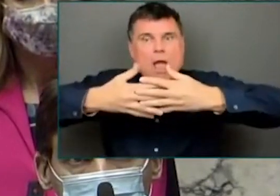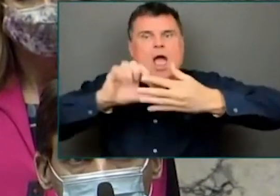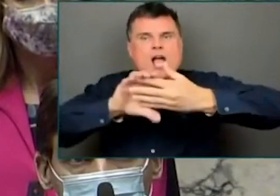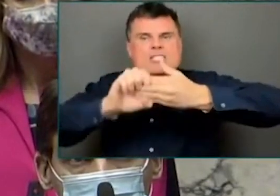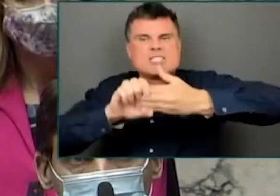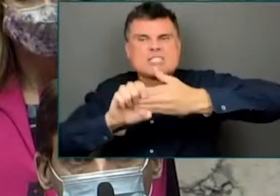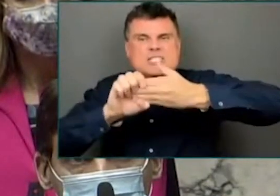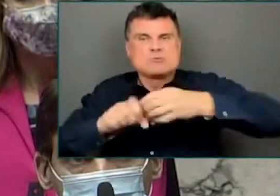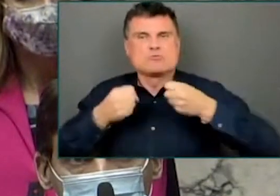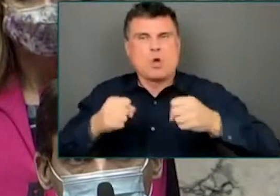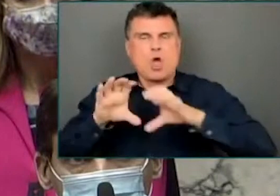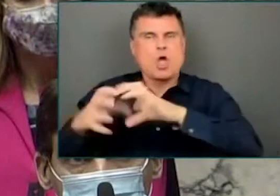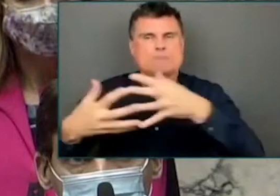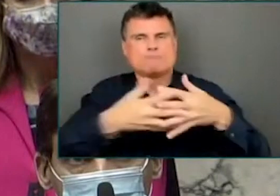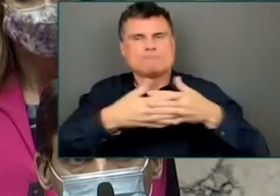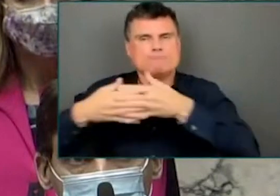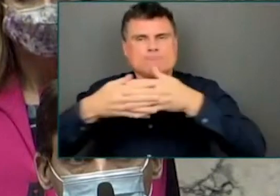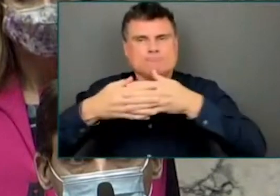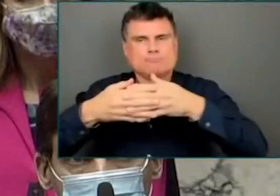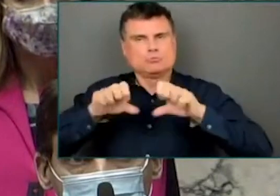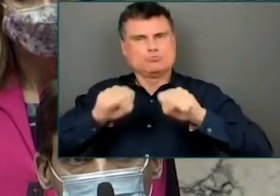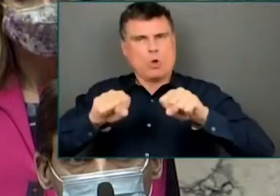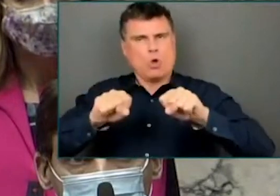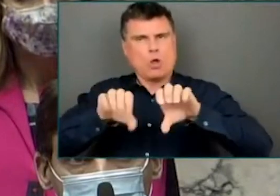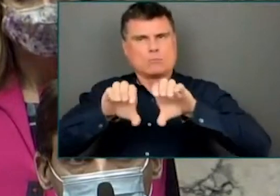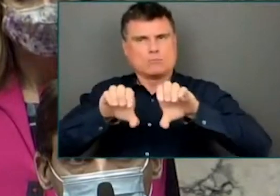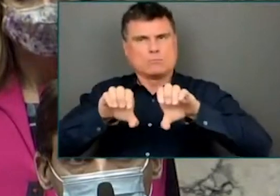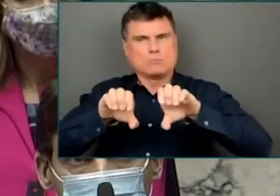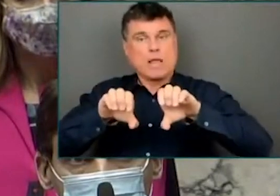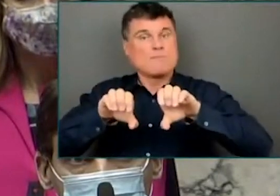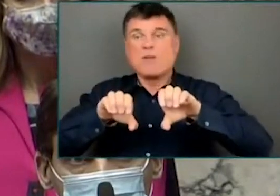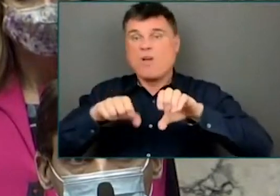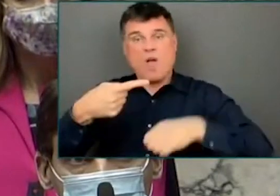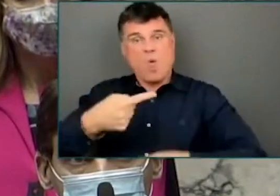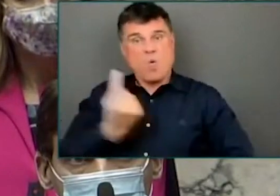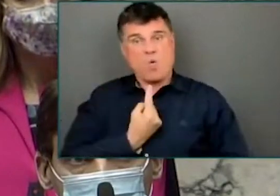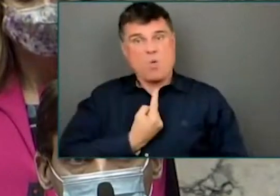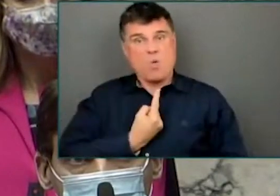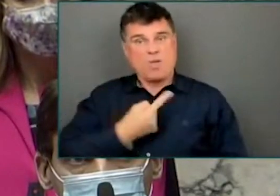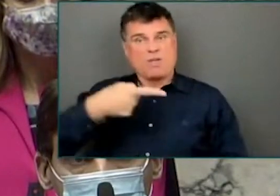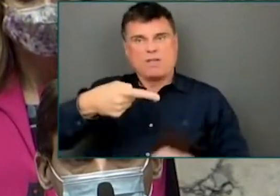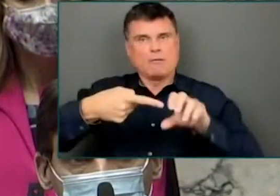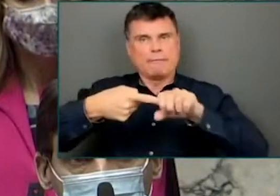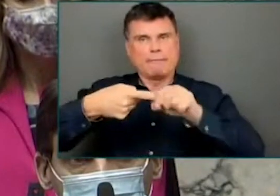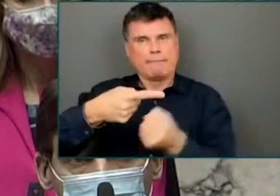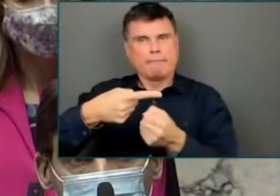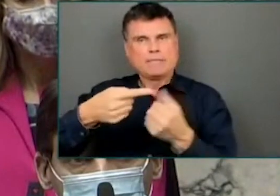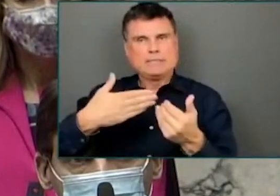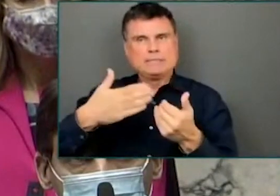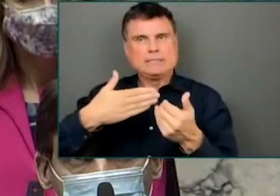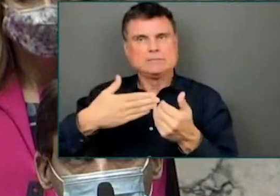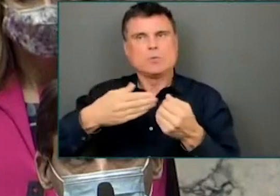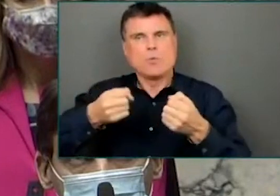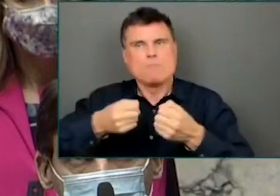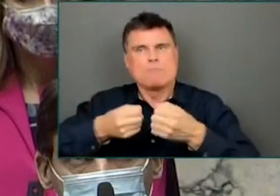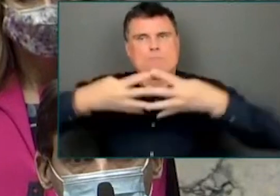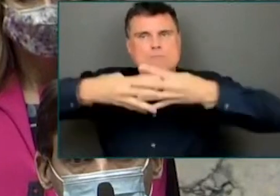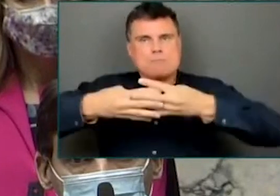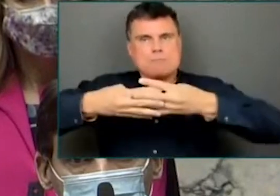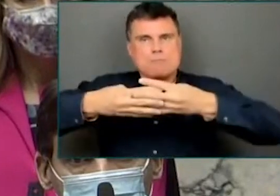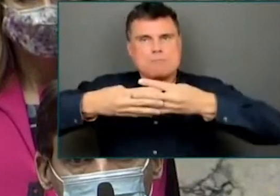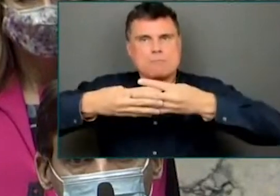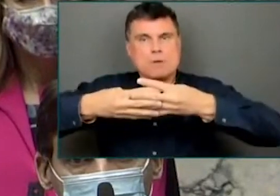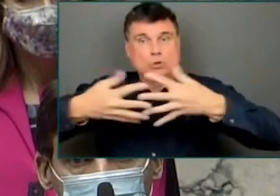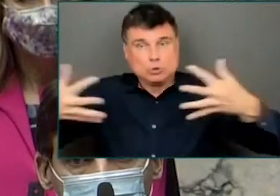today. Just like that bundle of sticks, we are stronger together. Because, Mr. Speaker, it is when we are